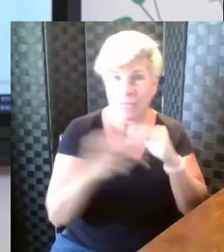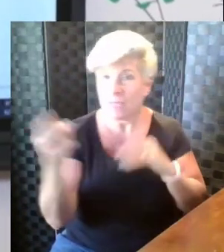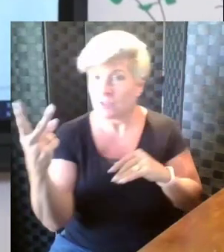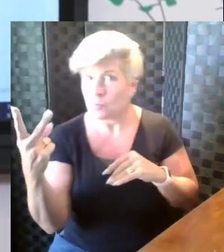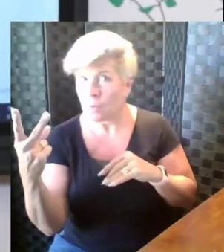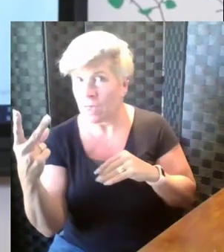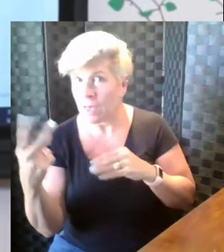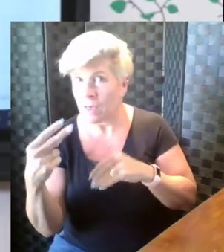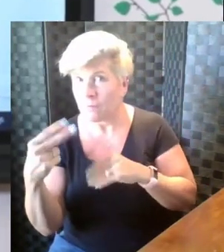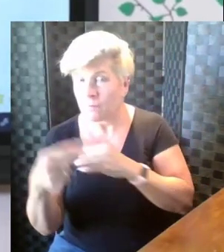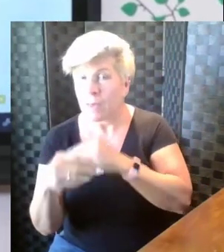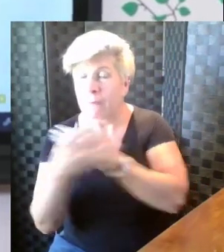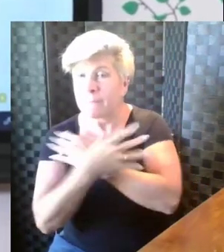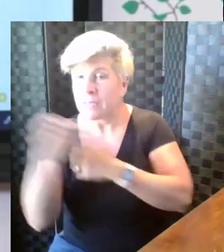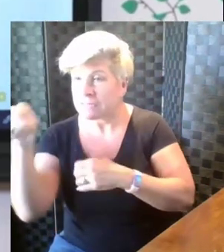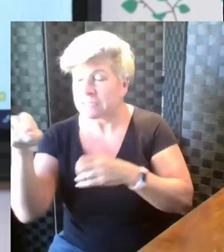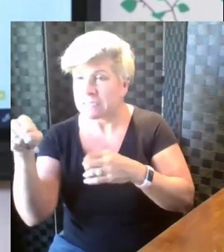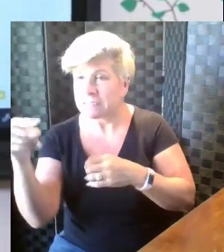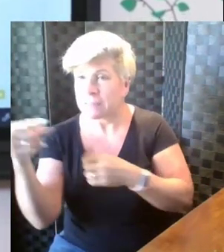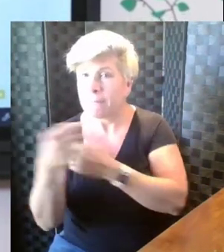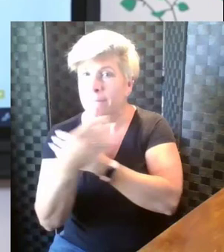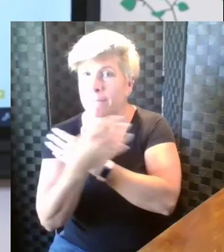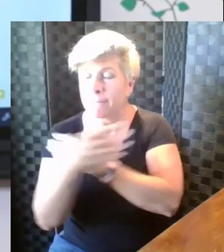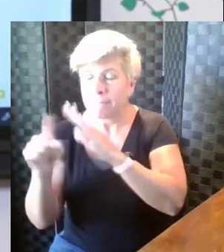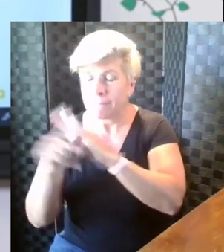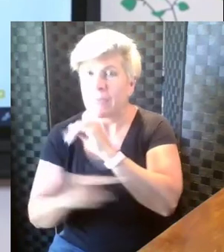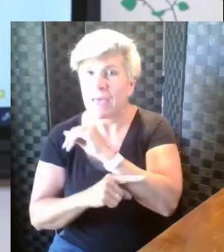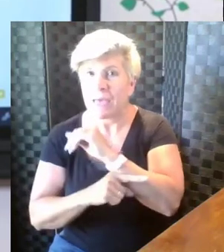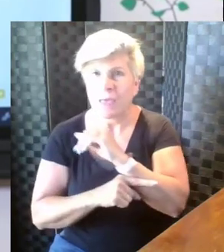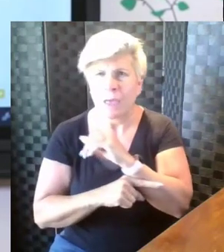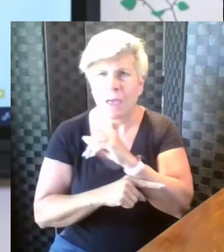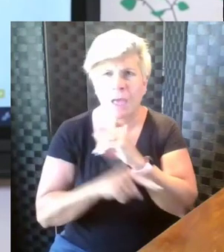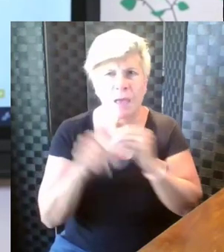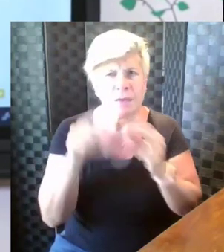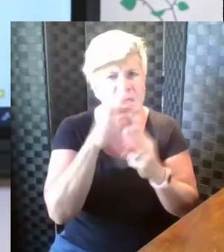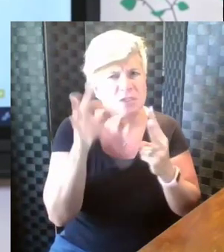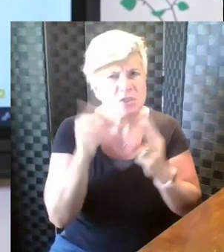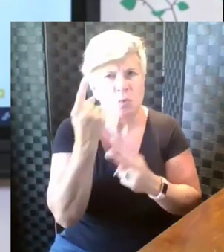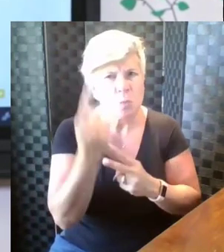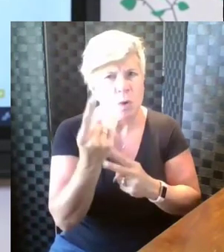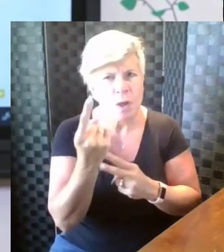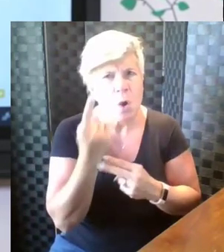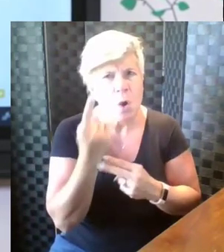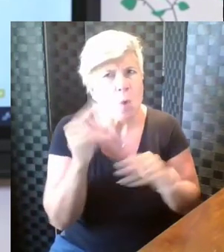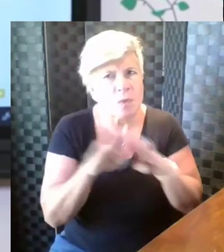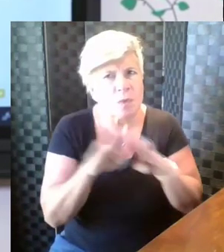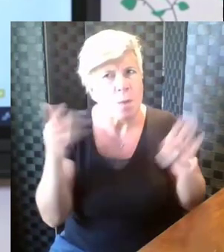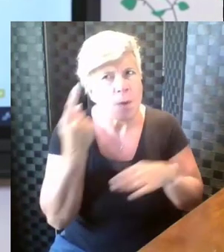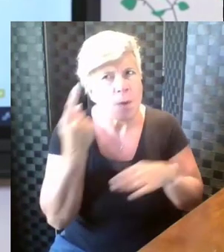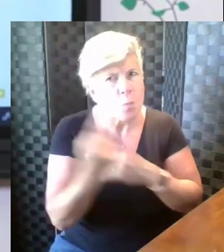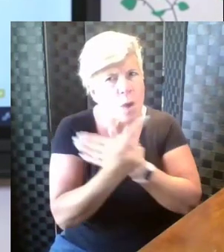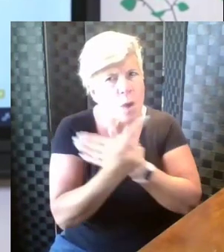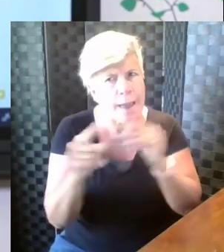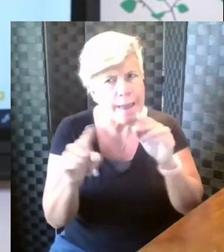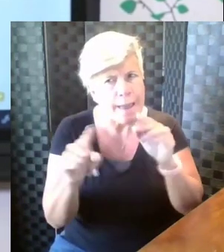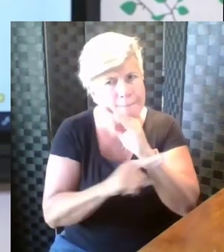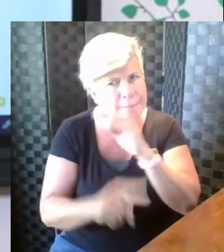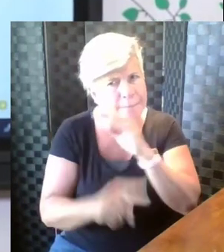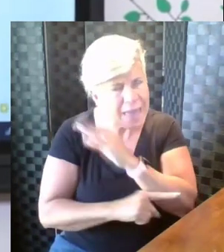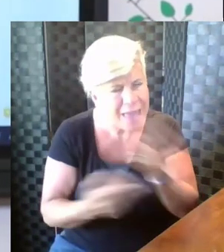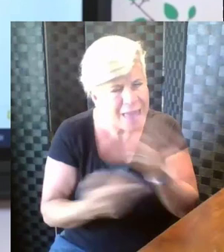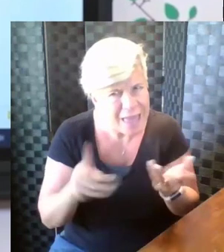of the bags, so I have to decide which one do I want. And if you watched last week, you know that I really love Beanie Babies and I want to add more